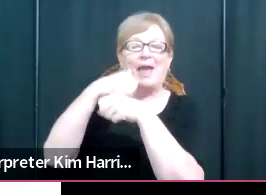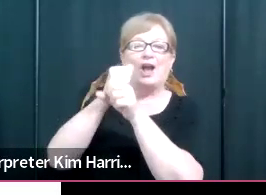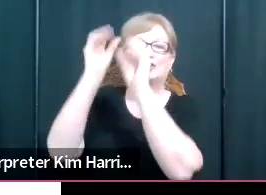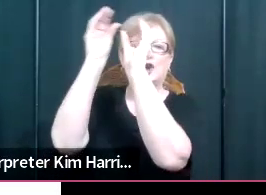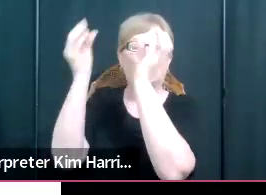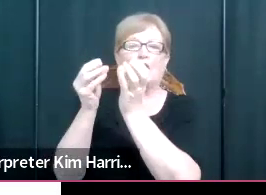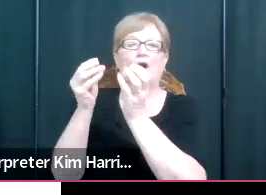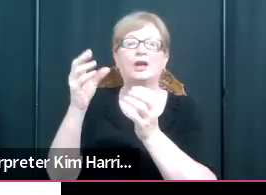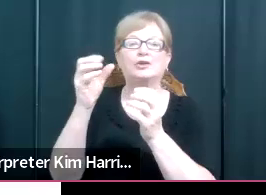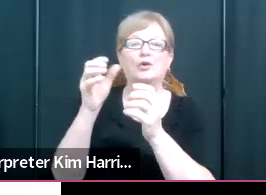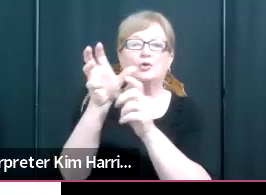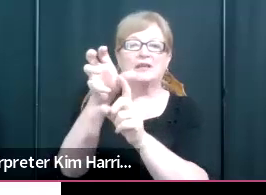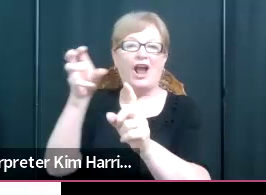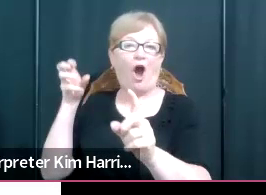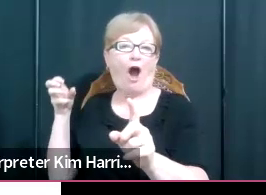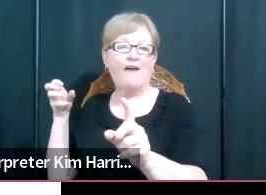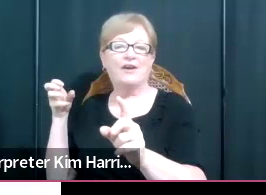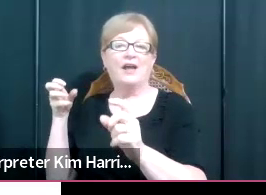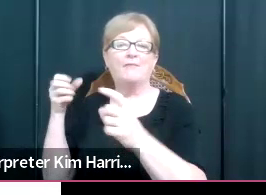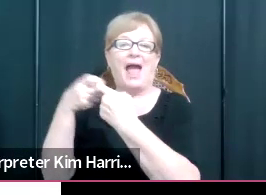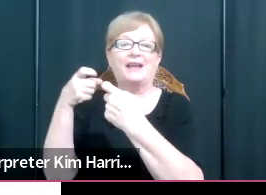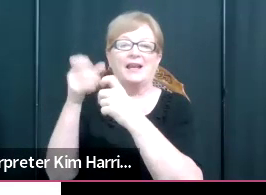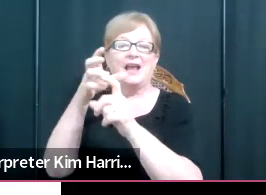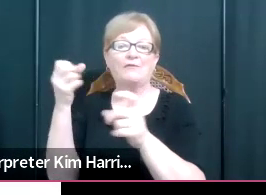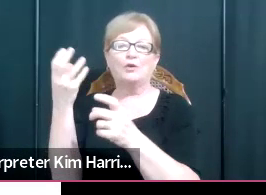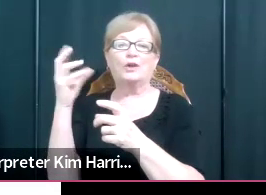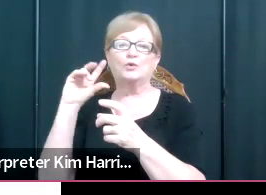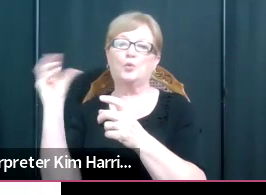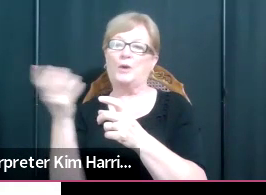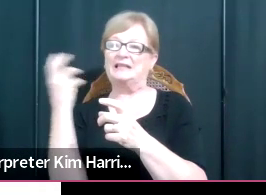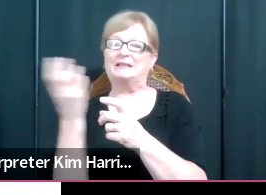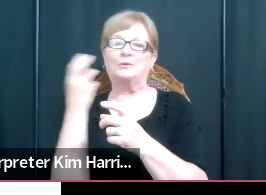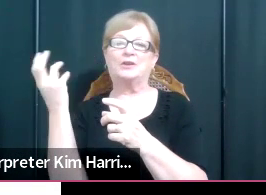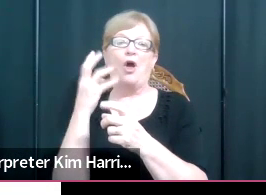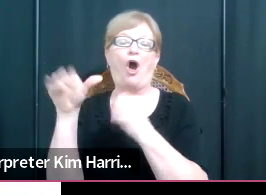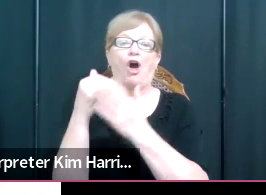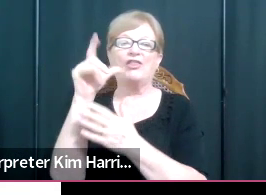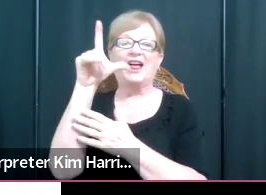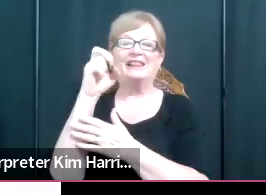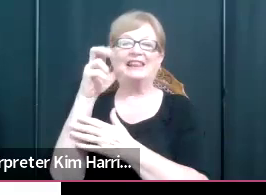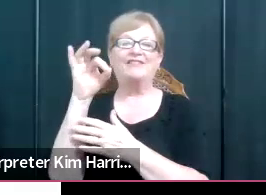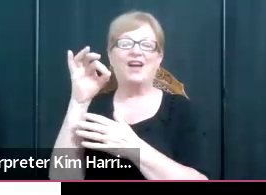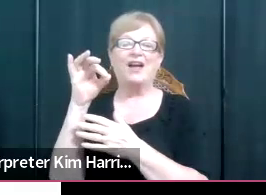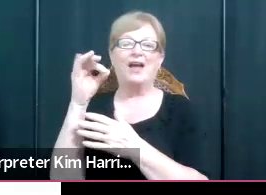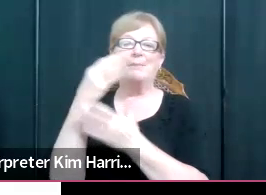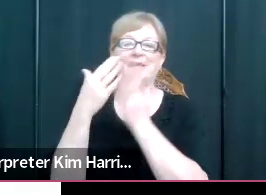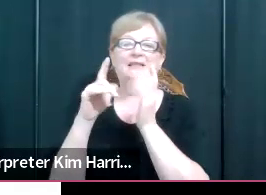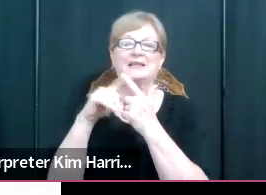it off its magnetic base, you can twist it in your hands and all of the leaf pieces kind of clack